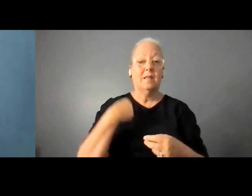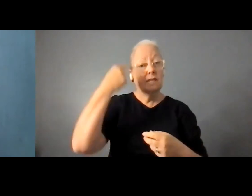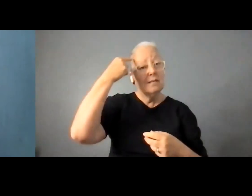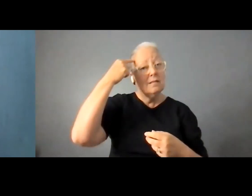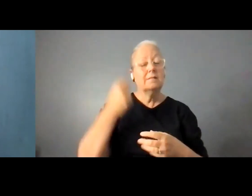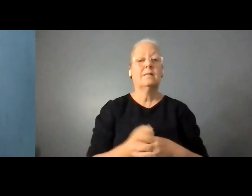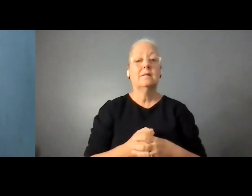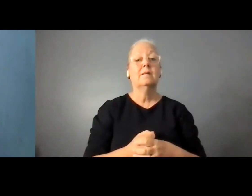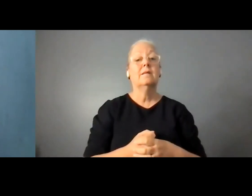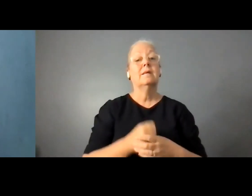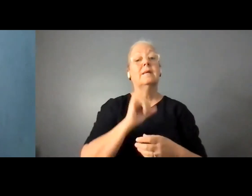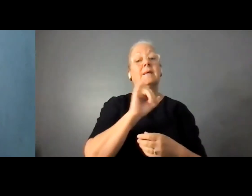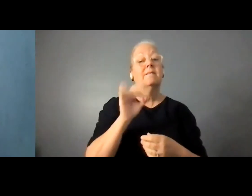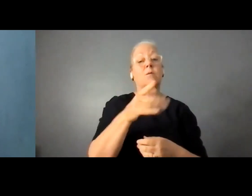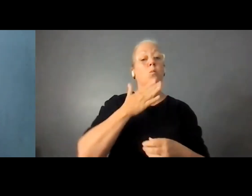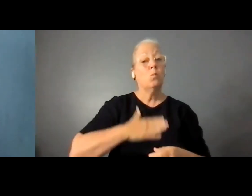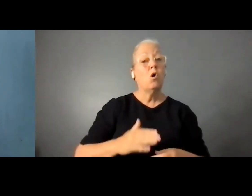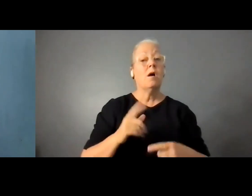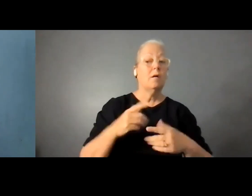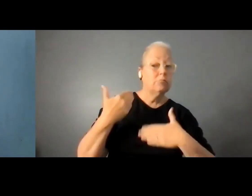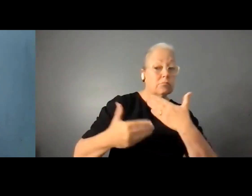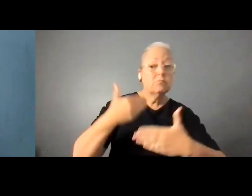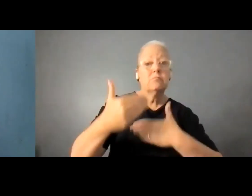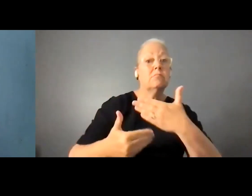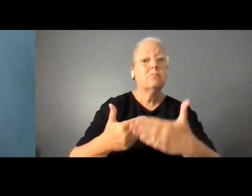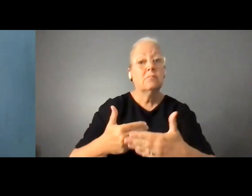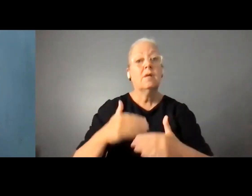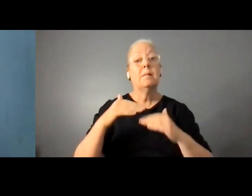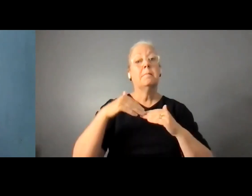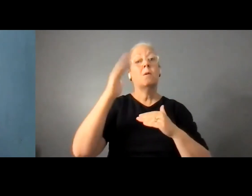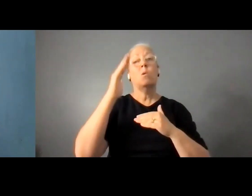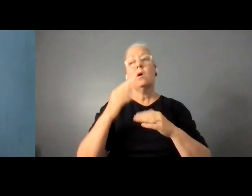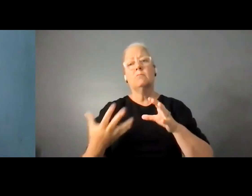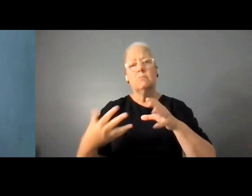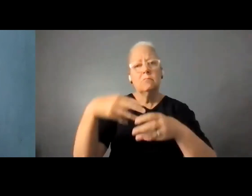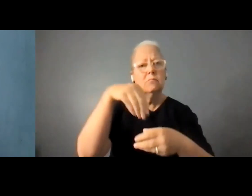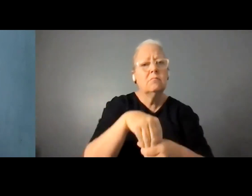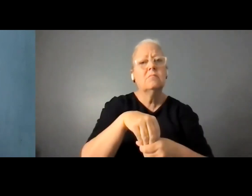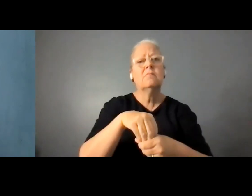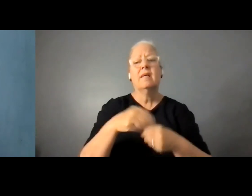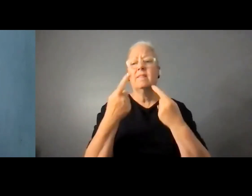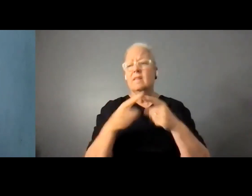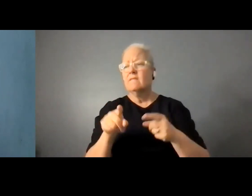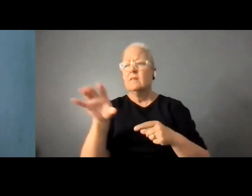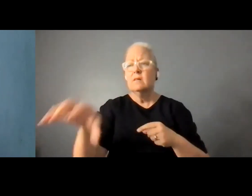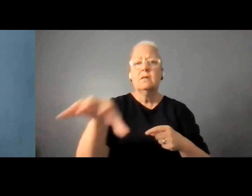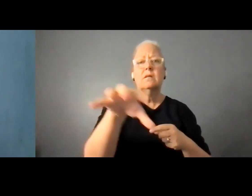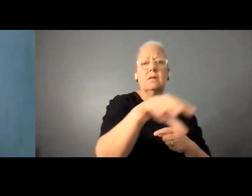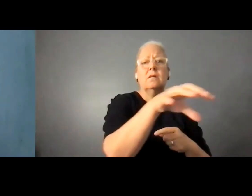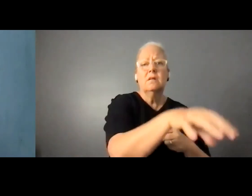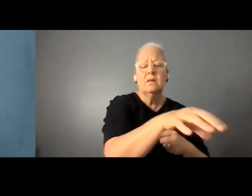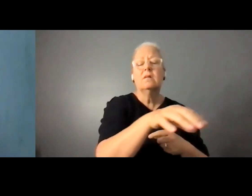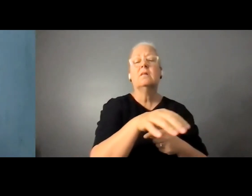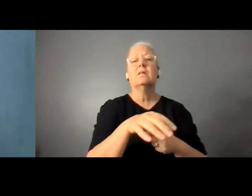progress in a more inclusive manner in spaces where we can fulfill